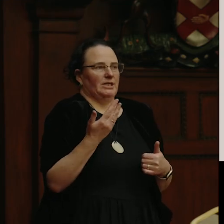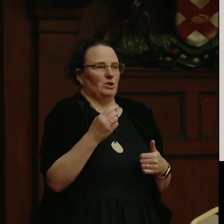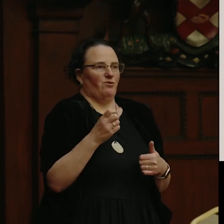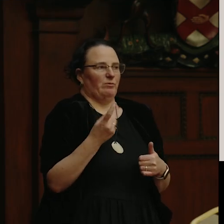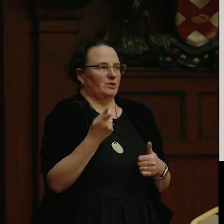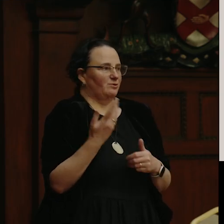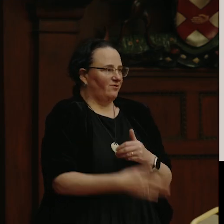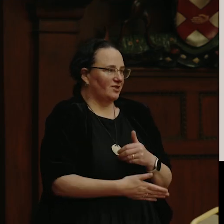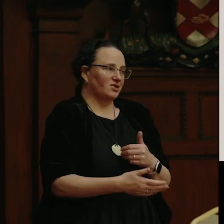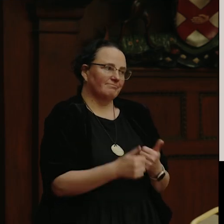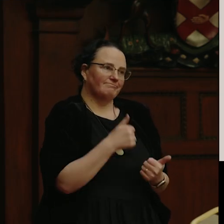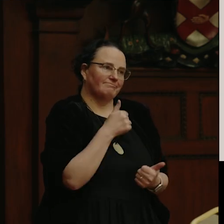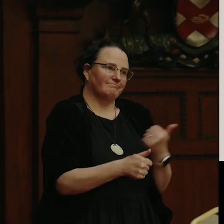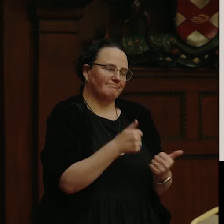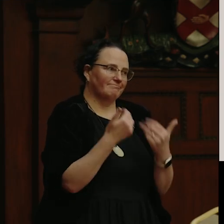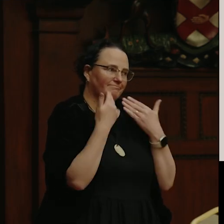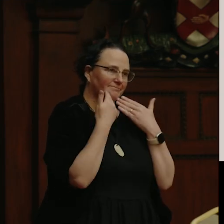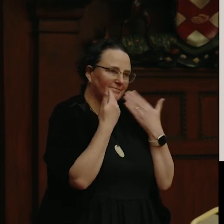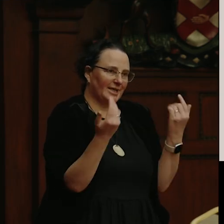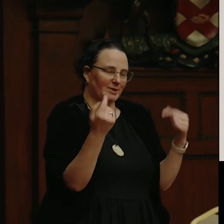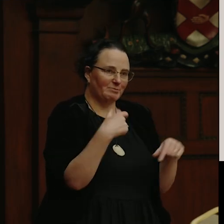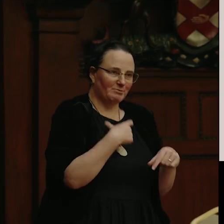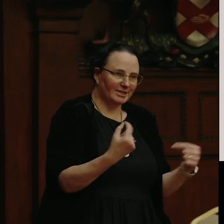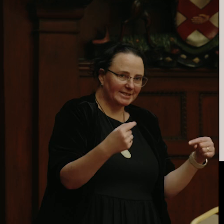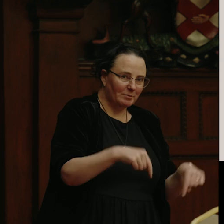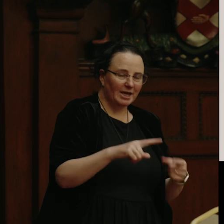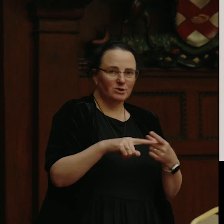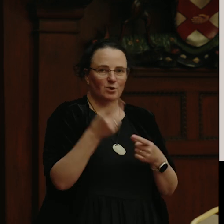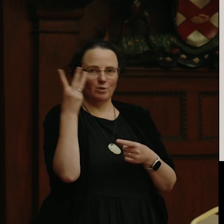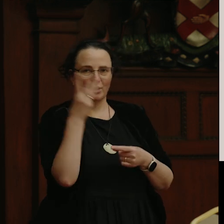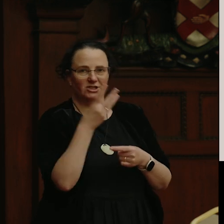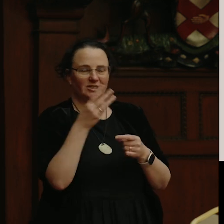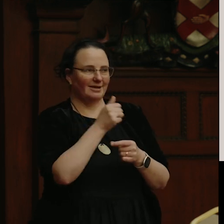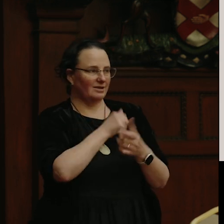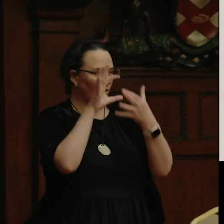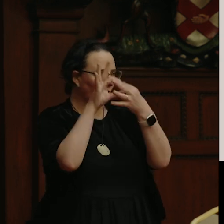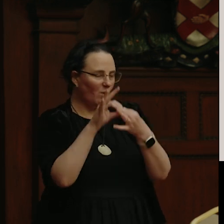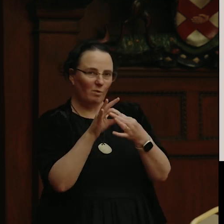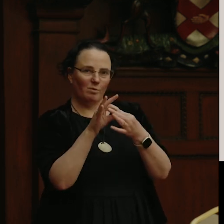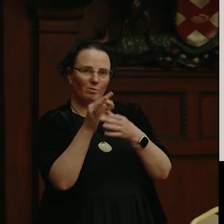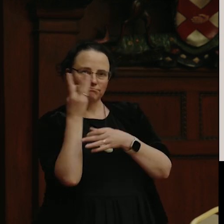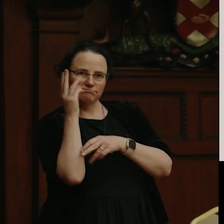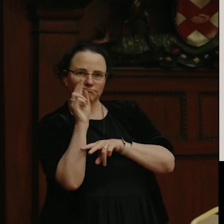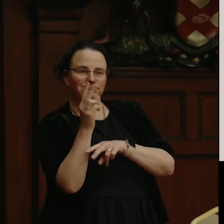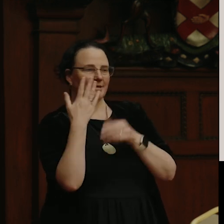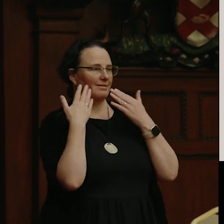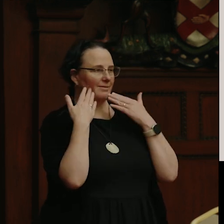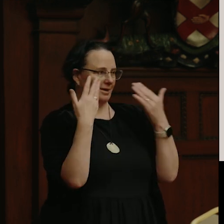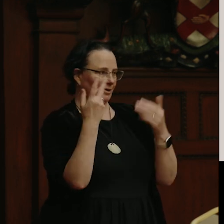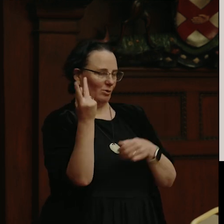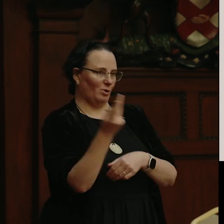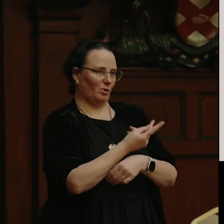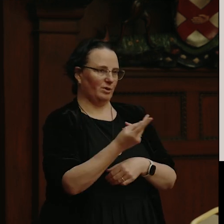really appreciate you all turning up in person, and for those of you online for tuning in as well. So thank you so much.